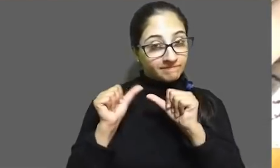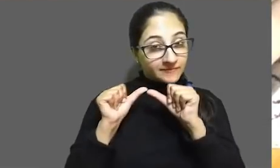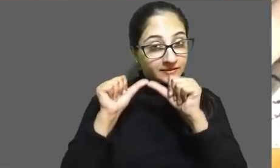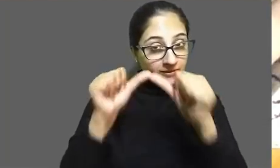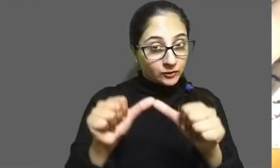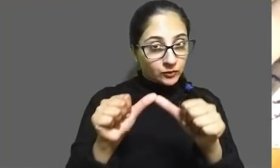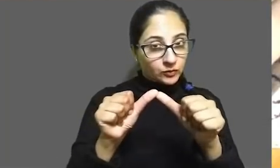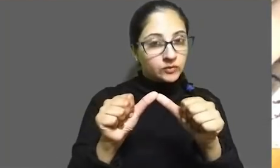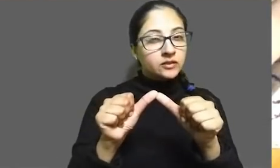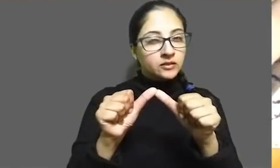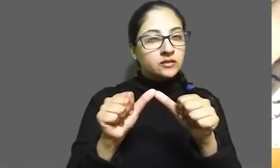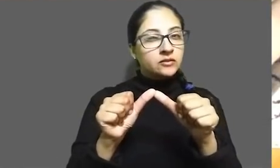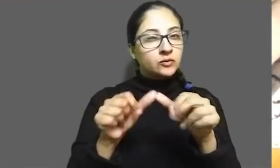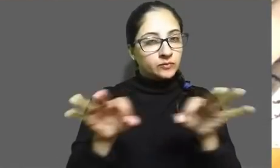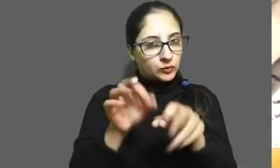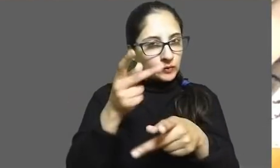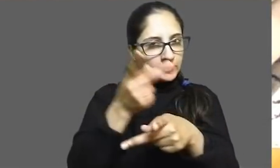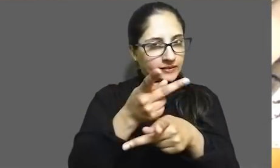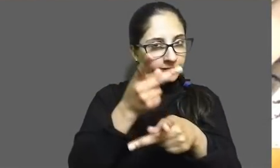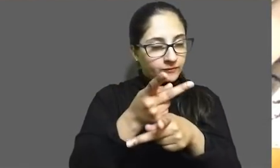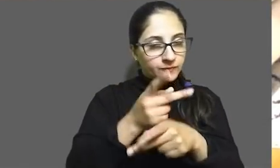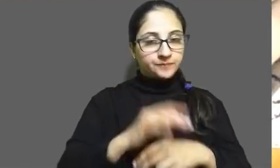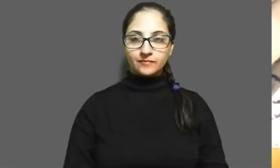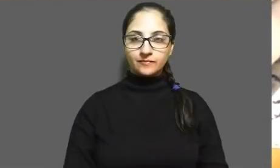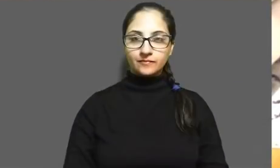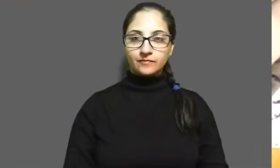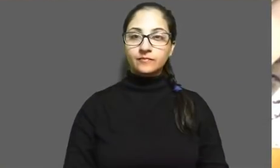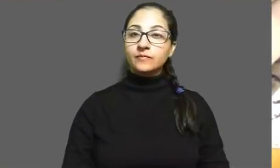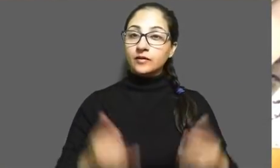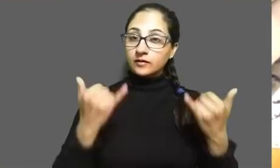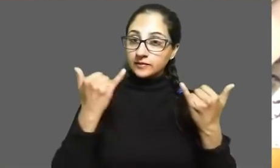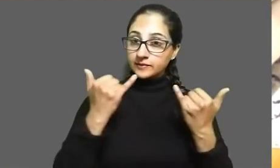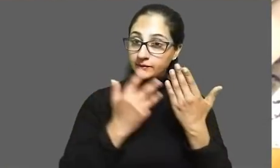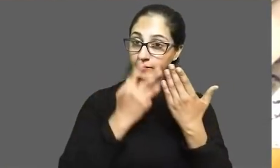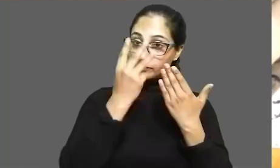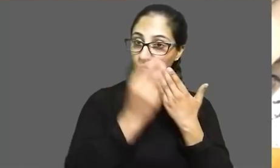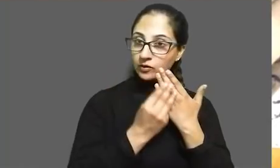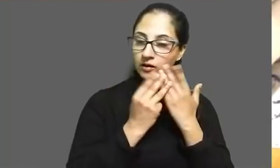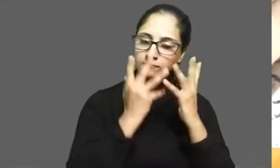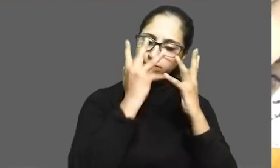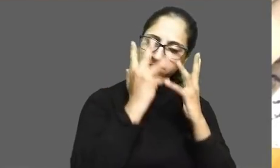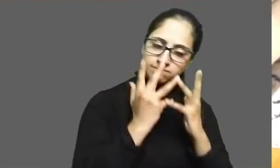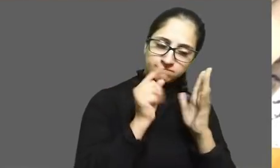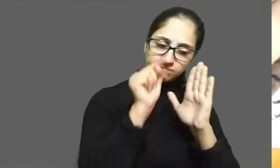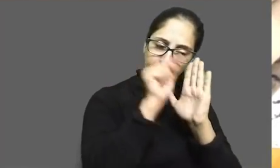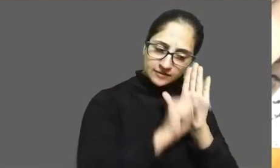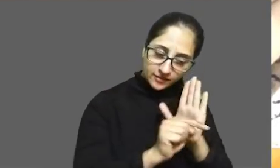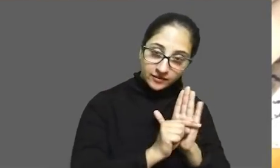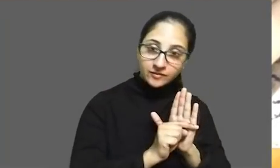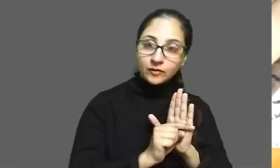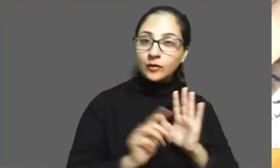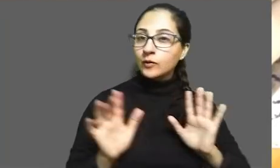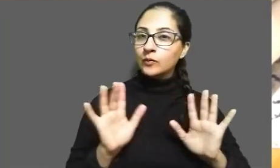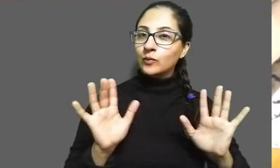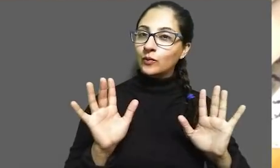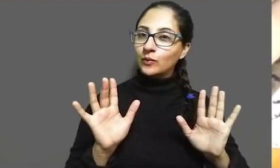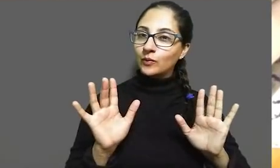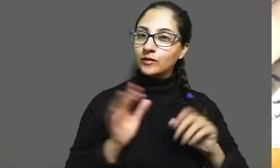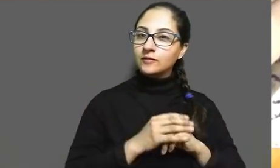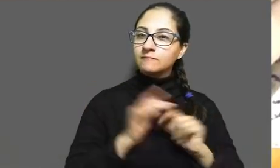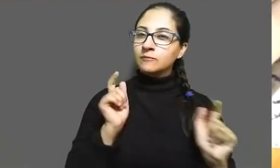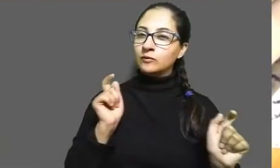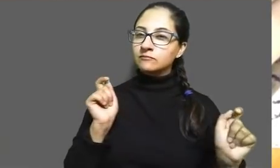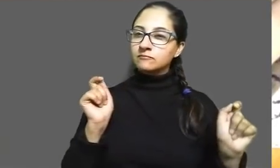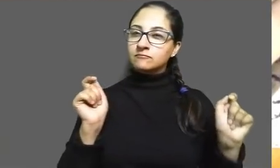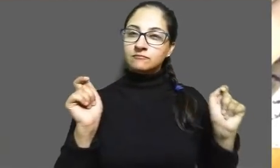Tonight's episode, though, is not about doom and gloom. Rather, it is about how we can accept our losses,